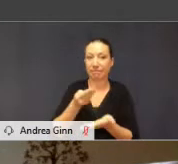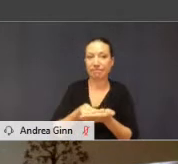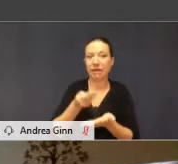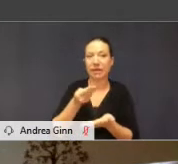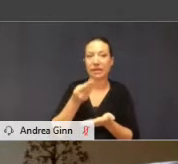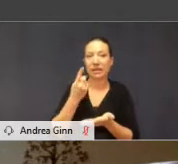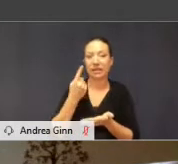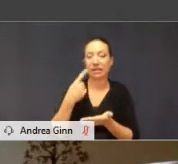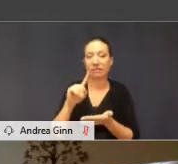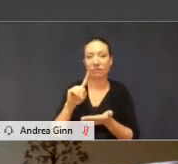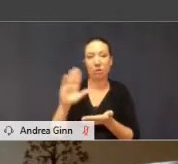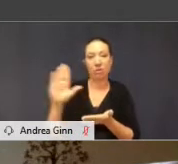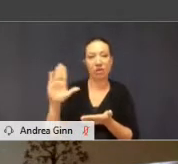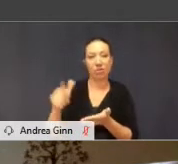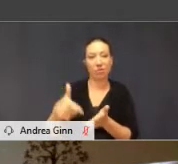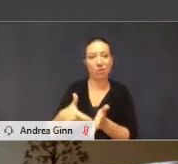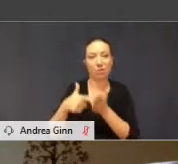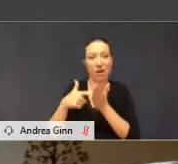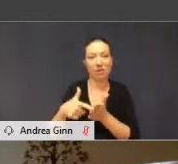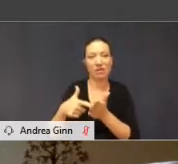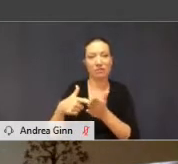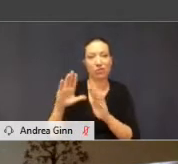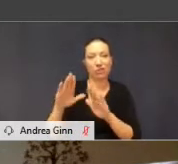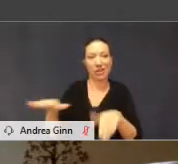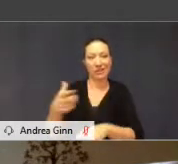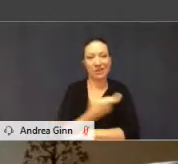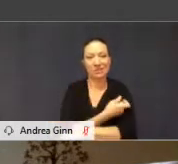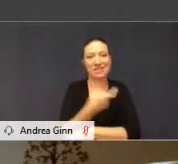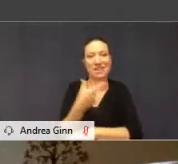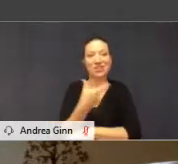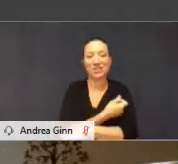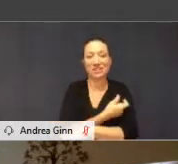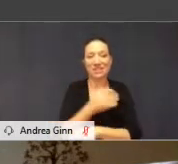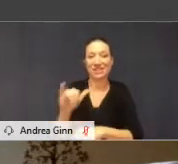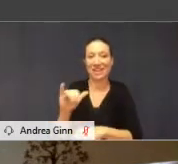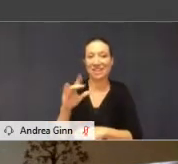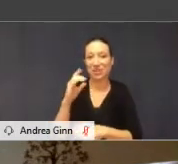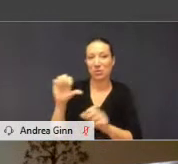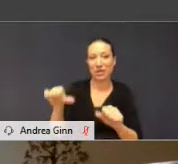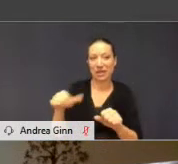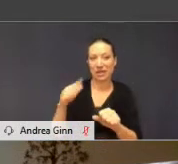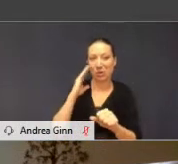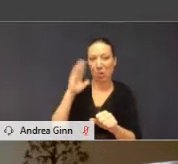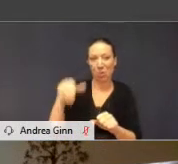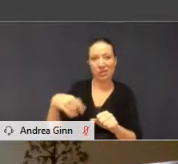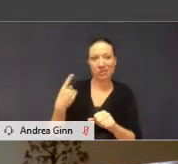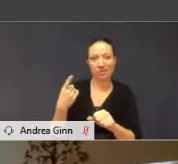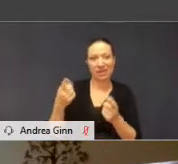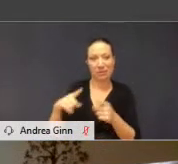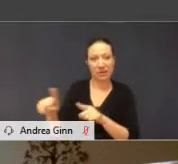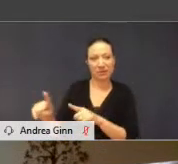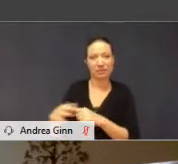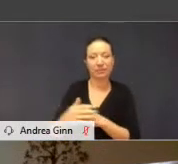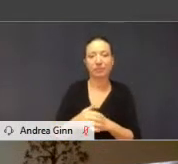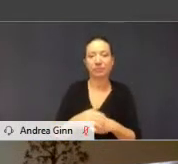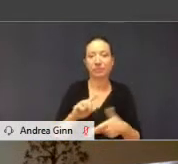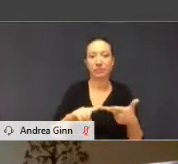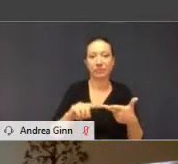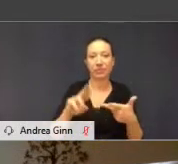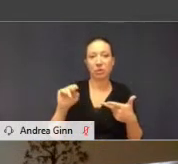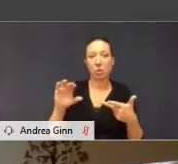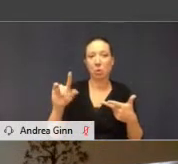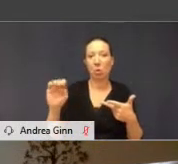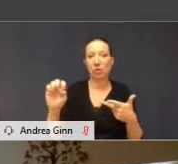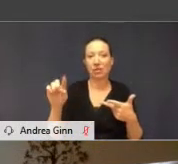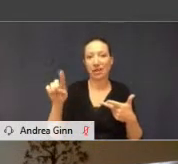childhood immunization. It's one of our quality measures as well. And then third, Nicole told you, we're working on the campaign, which includes me